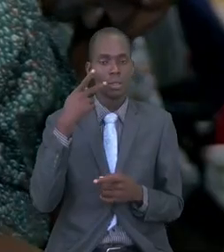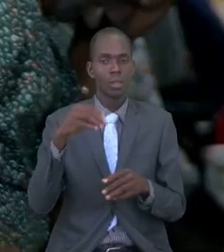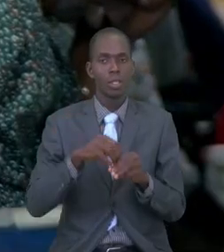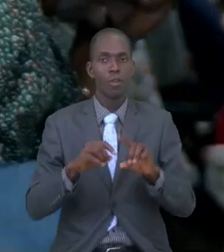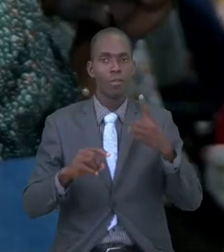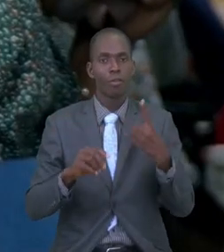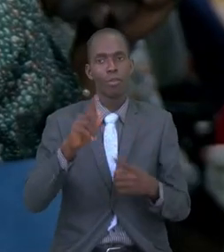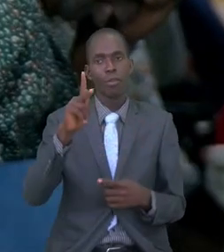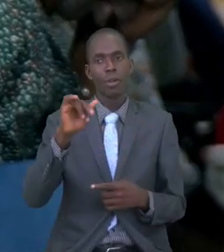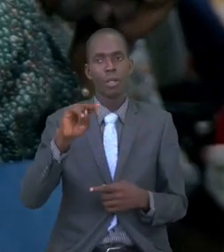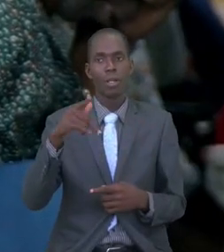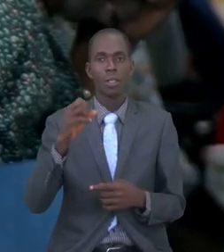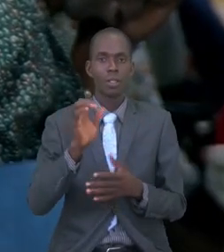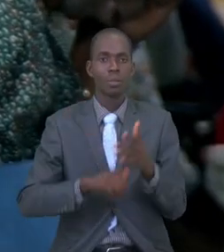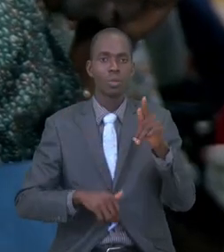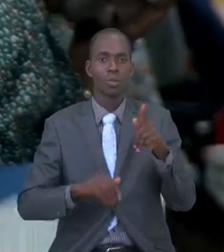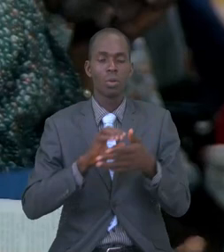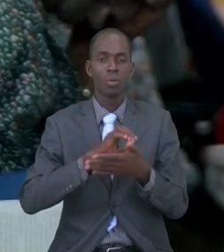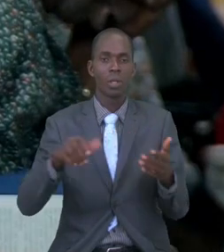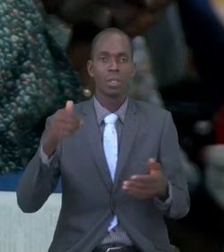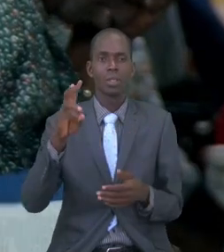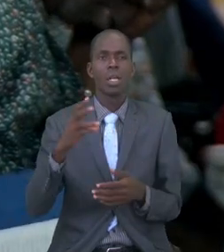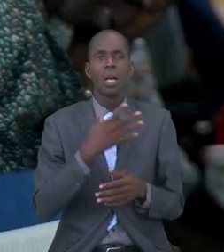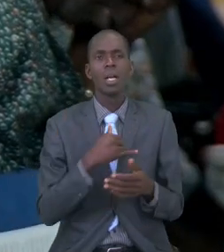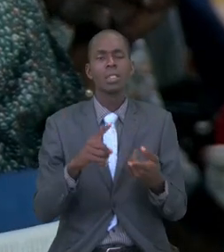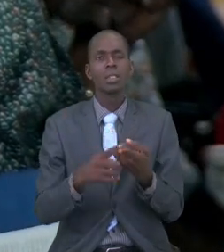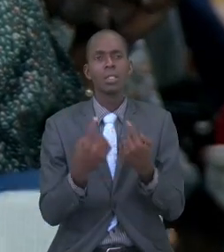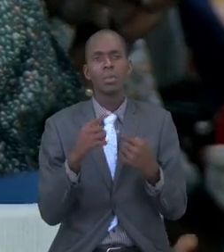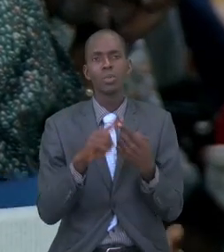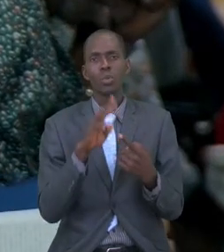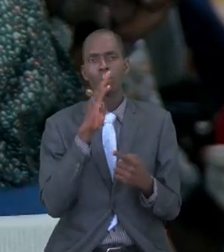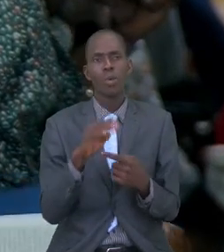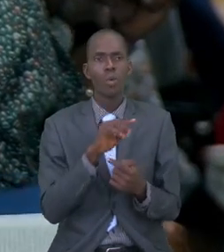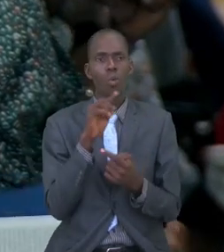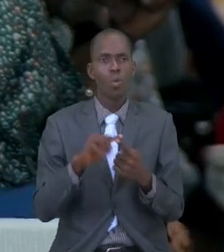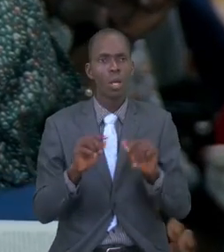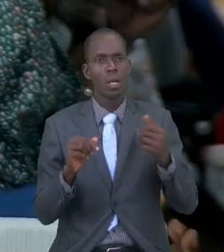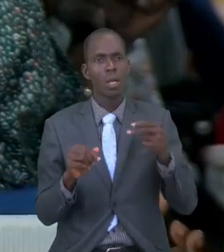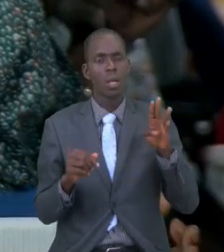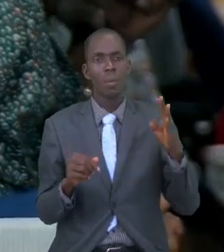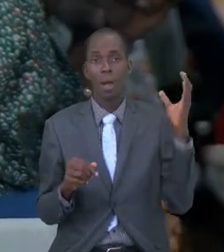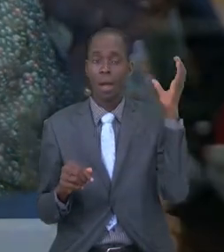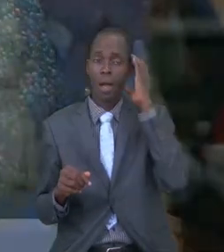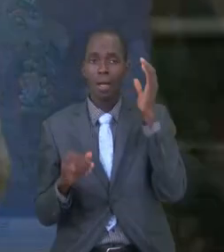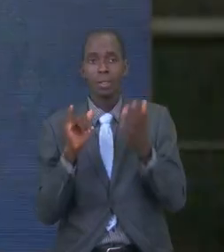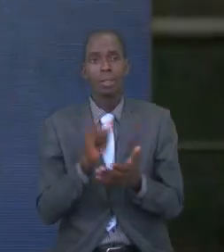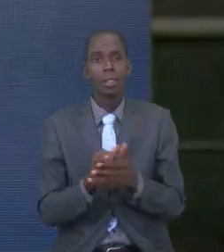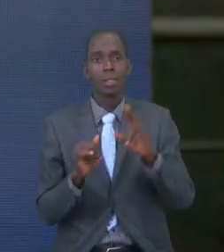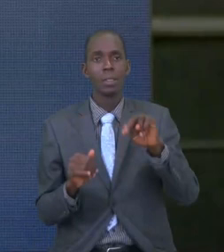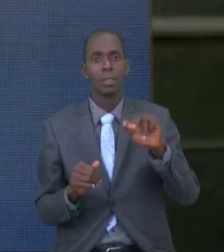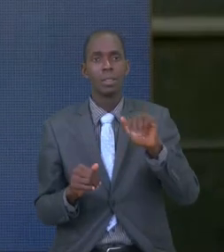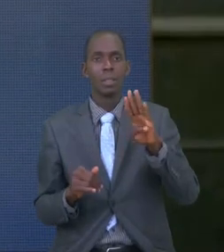verse 16. And it came to pass when Ahab heard that Naboth was dead, that